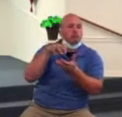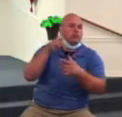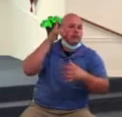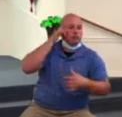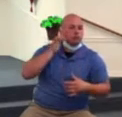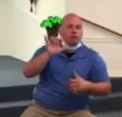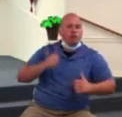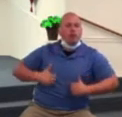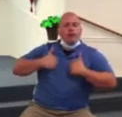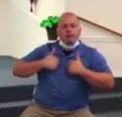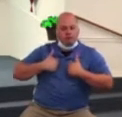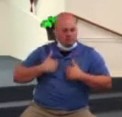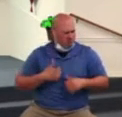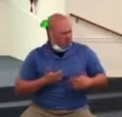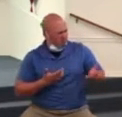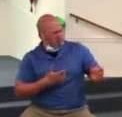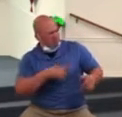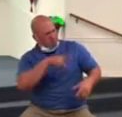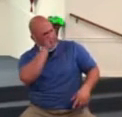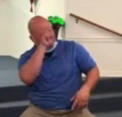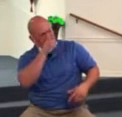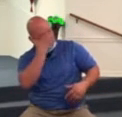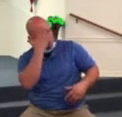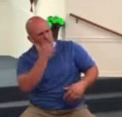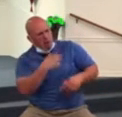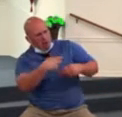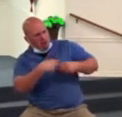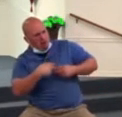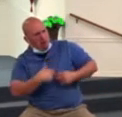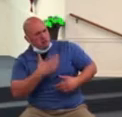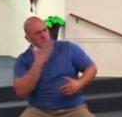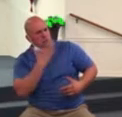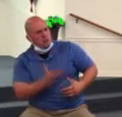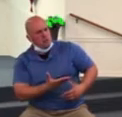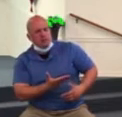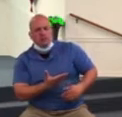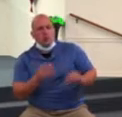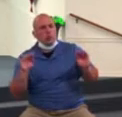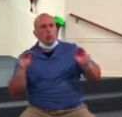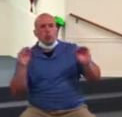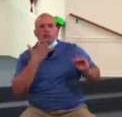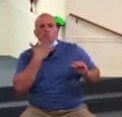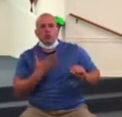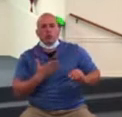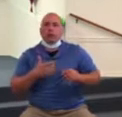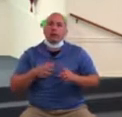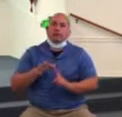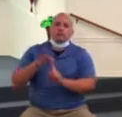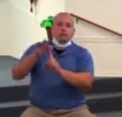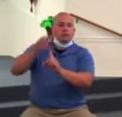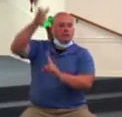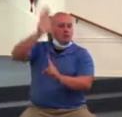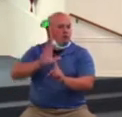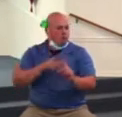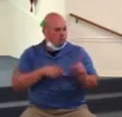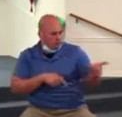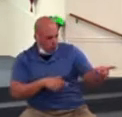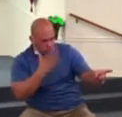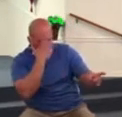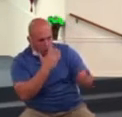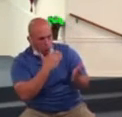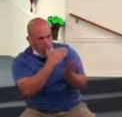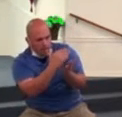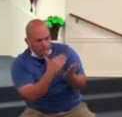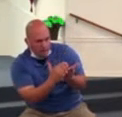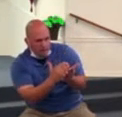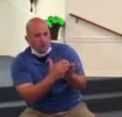do you call me good?" Jesus answered. "No one is good except God alone. You know the commandments. You shall